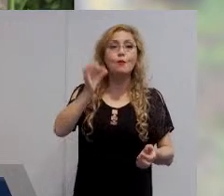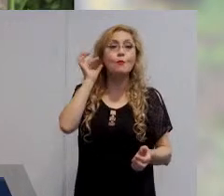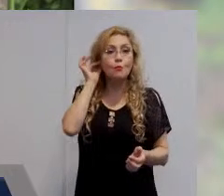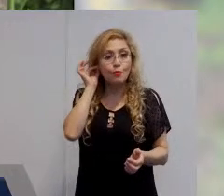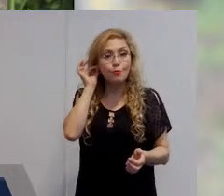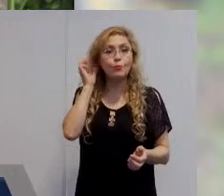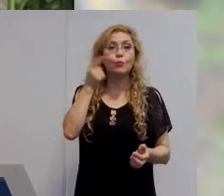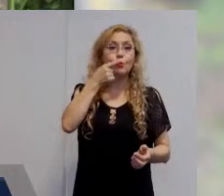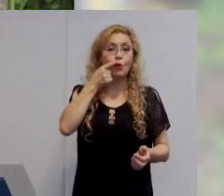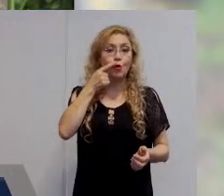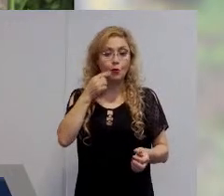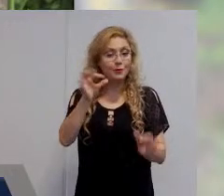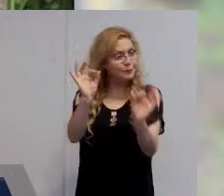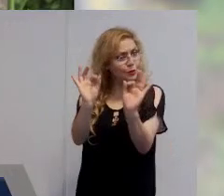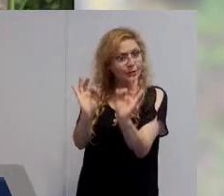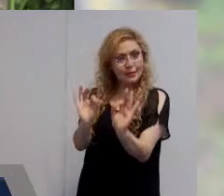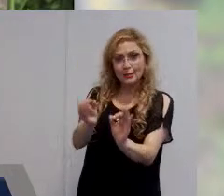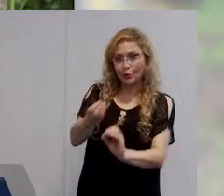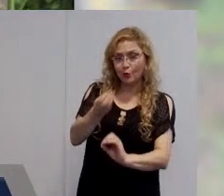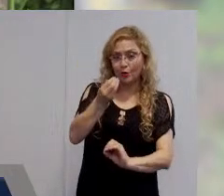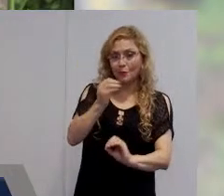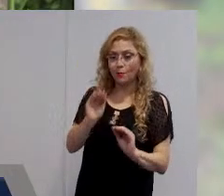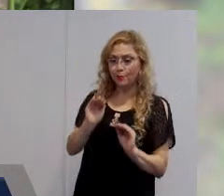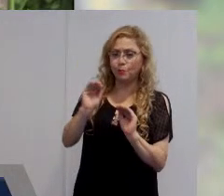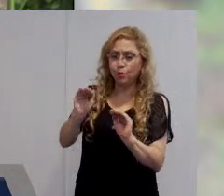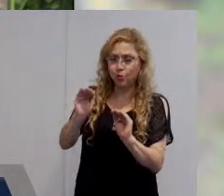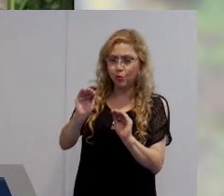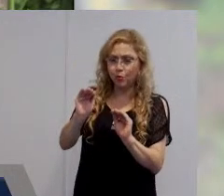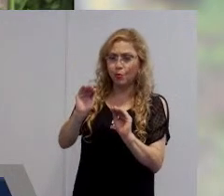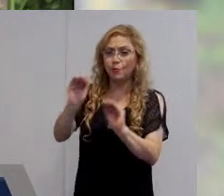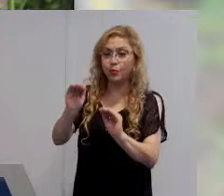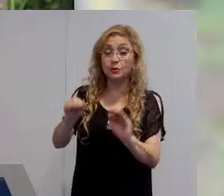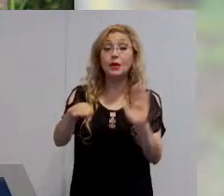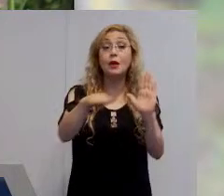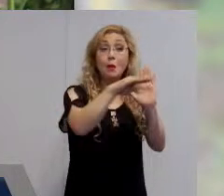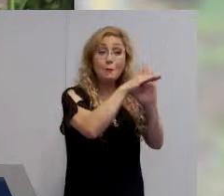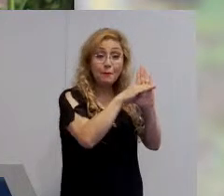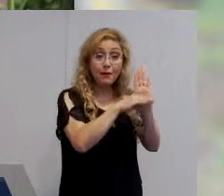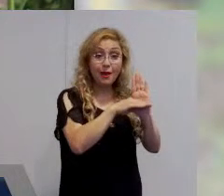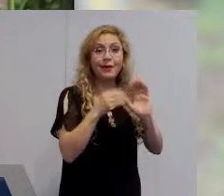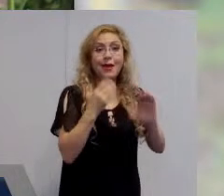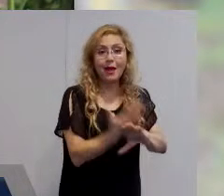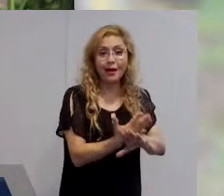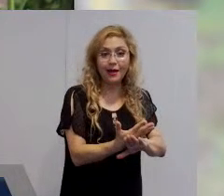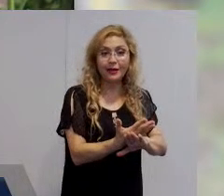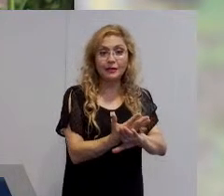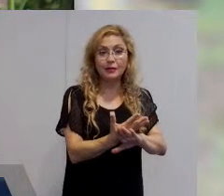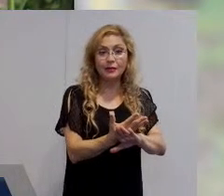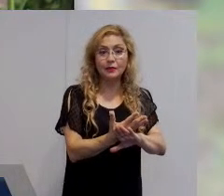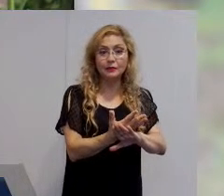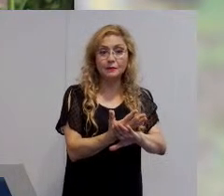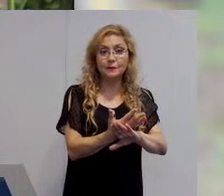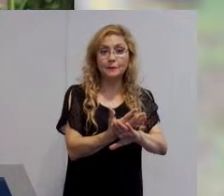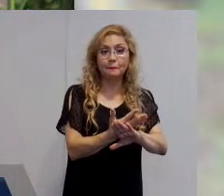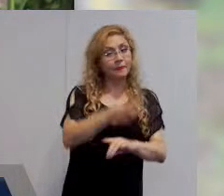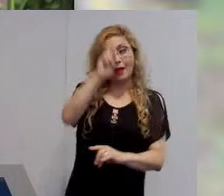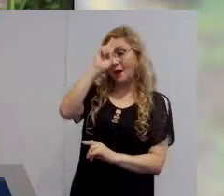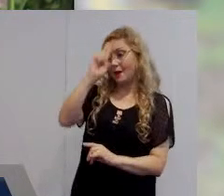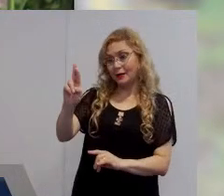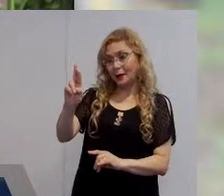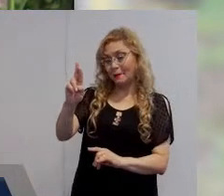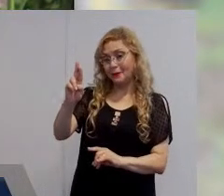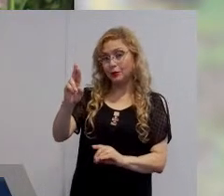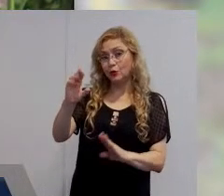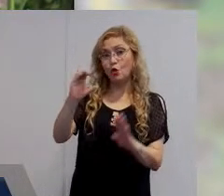have so many men and women that have been working for this. There is a plan, and we